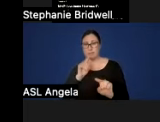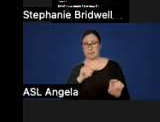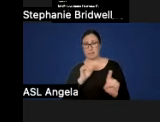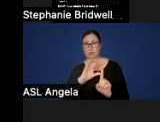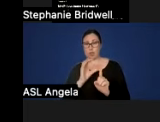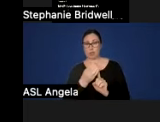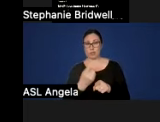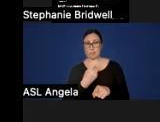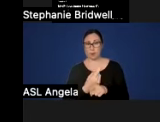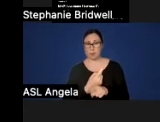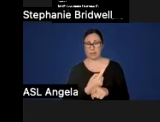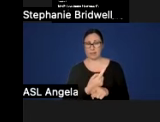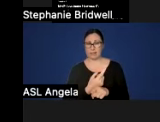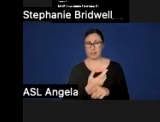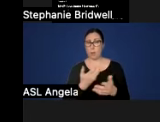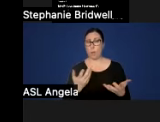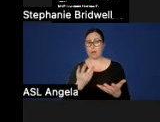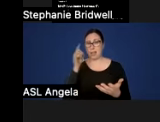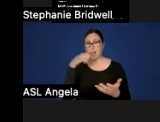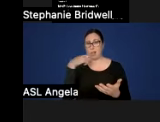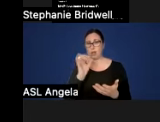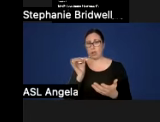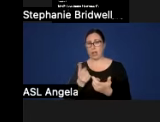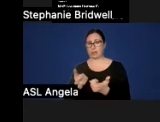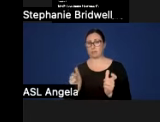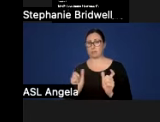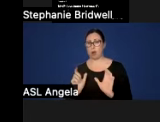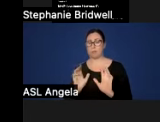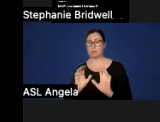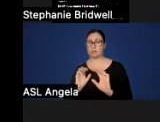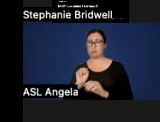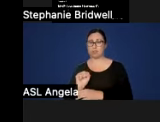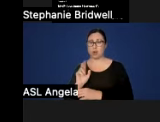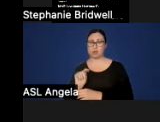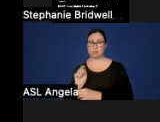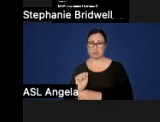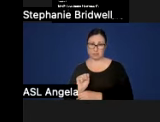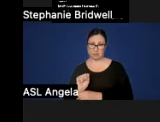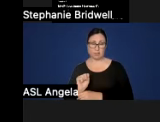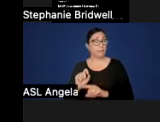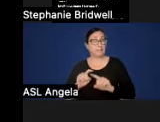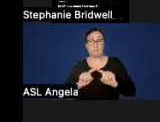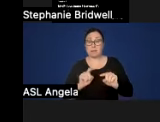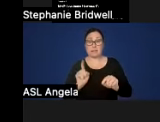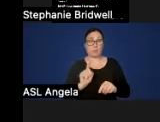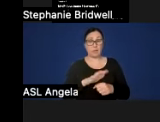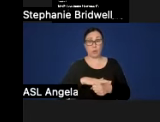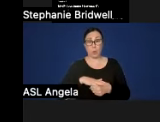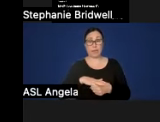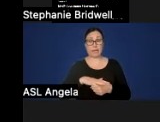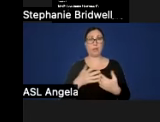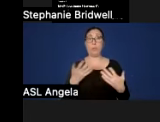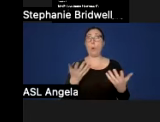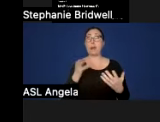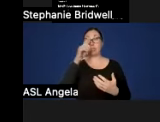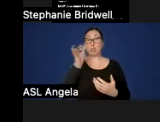like in tribal SARTs? And again, it might, you know, differ depending on where you're located. What does this look like in rural